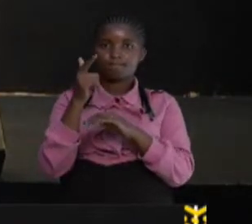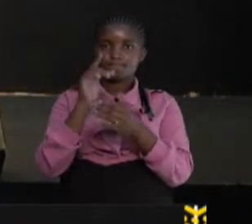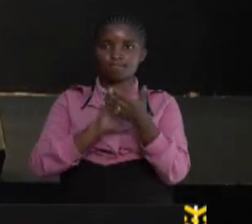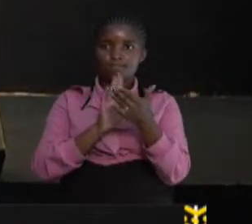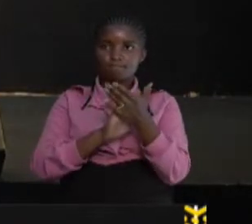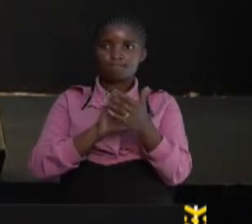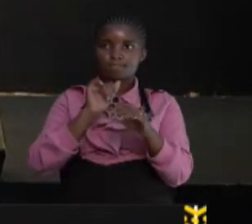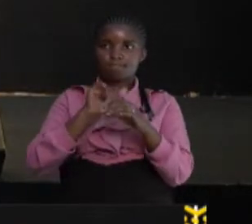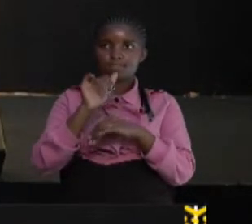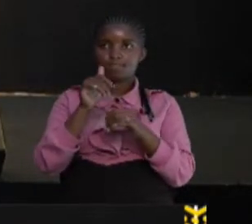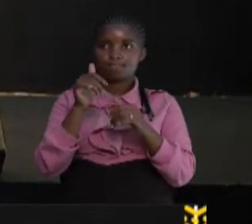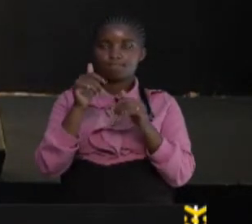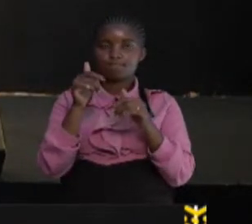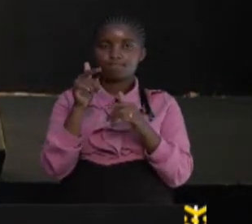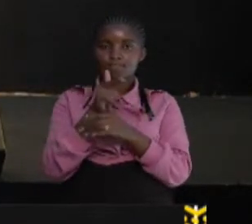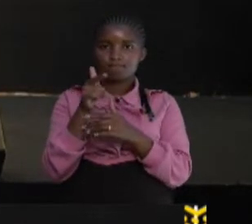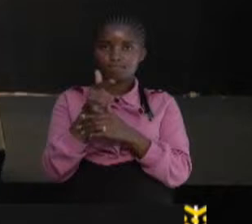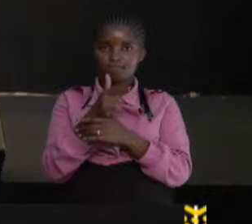your video,